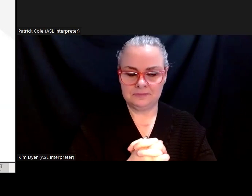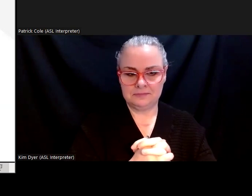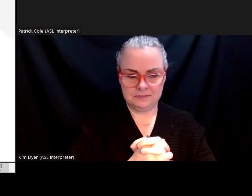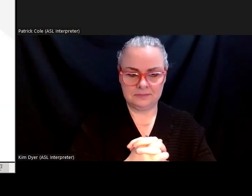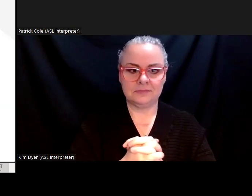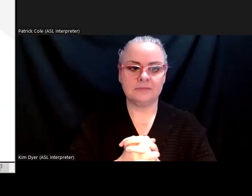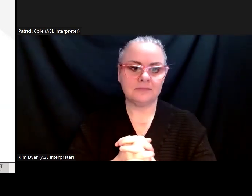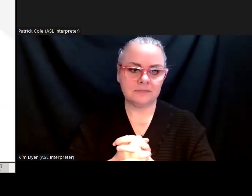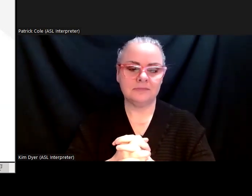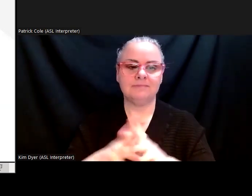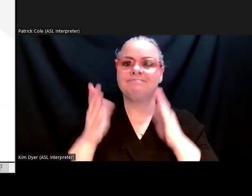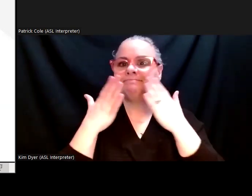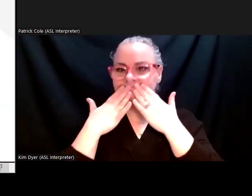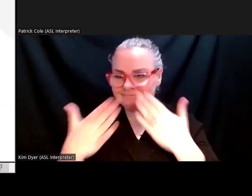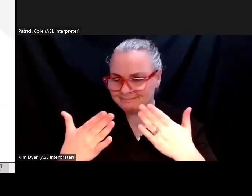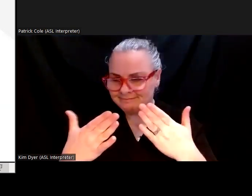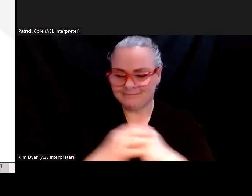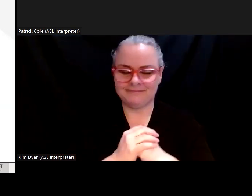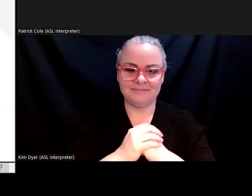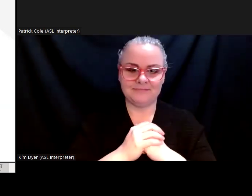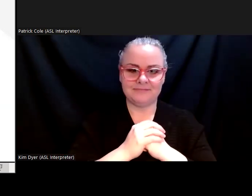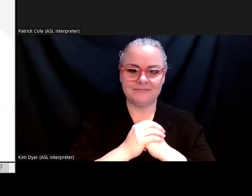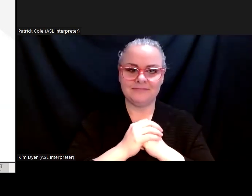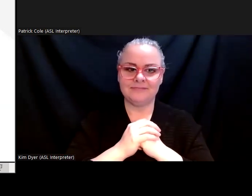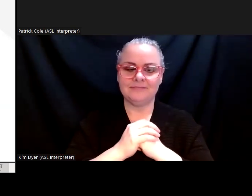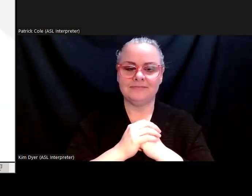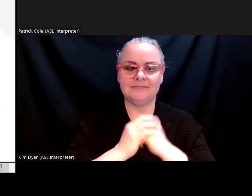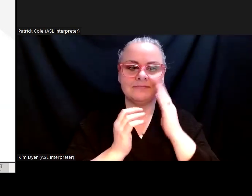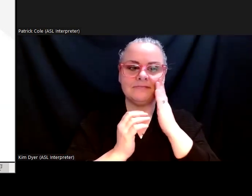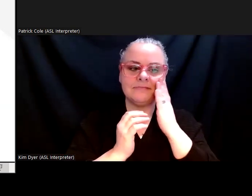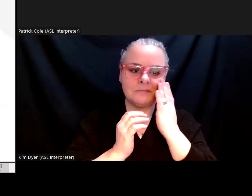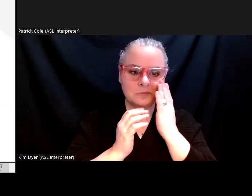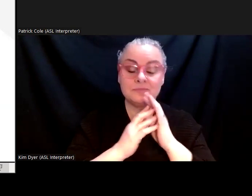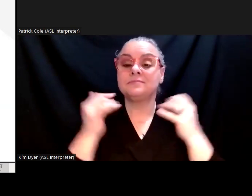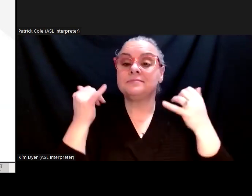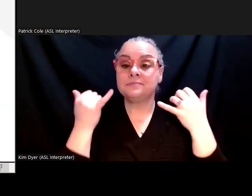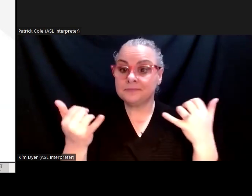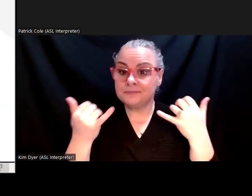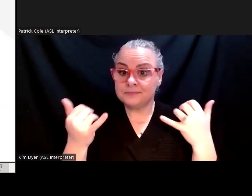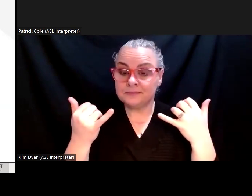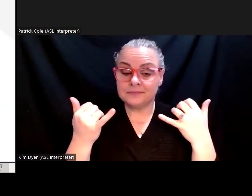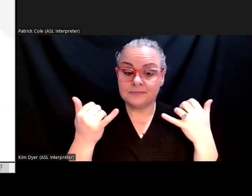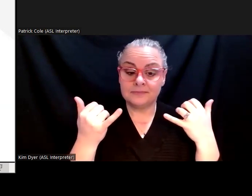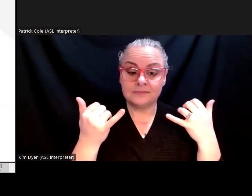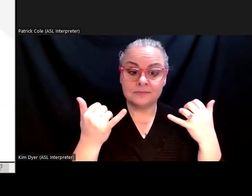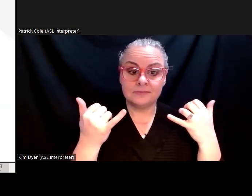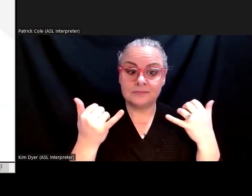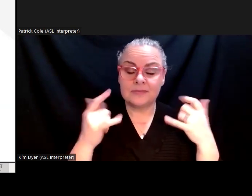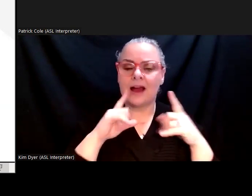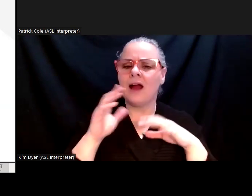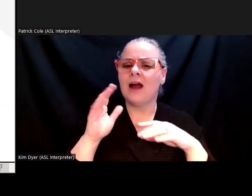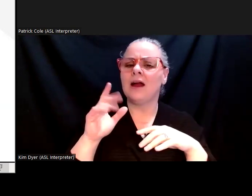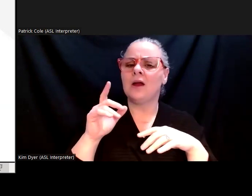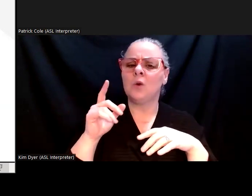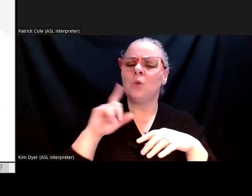Great. Thank you. So now we will go over, I will invite my colleagues